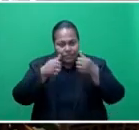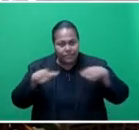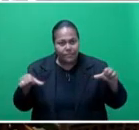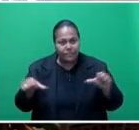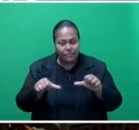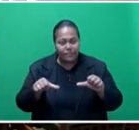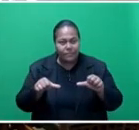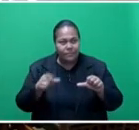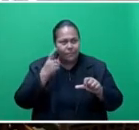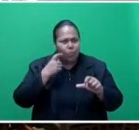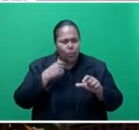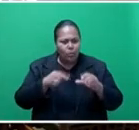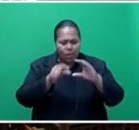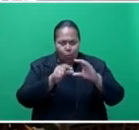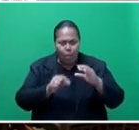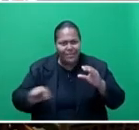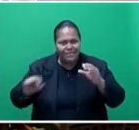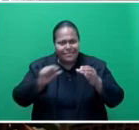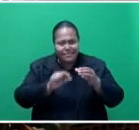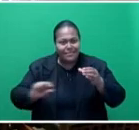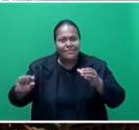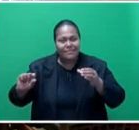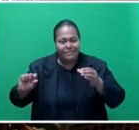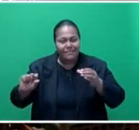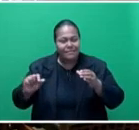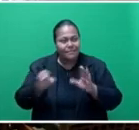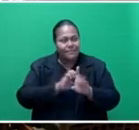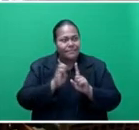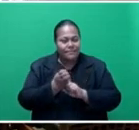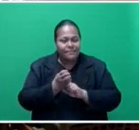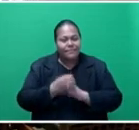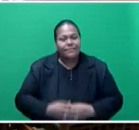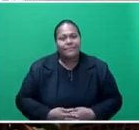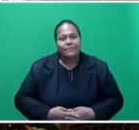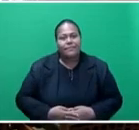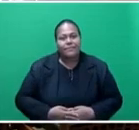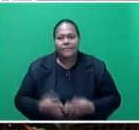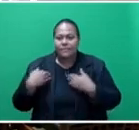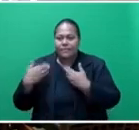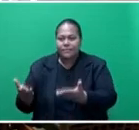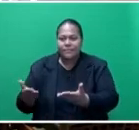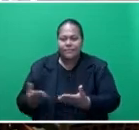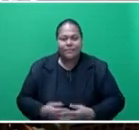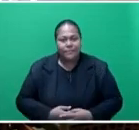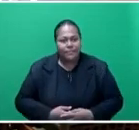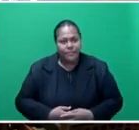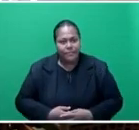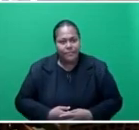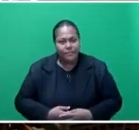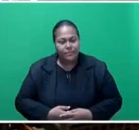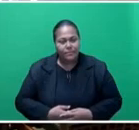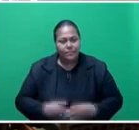and Environment, the Honourable Dr. Mahendra Reddy. You have the floor, sir. Mr. Speaker,